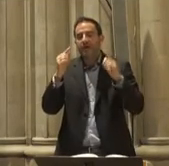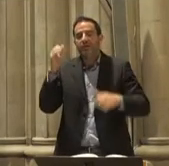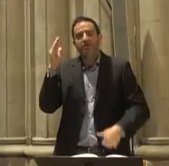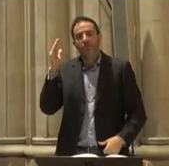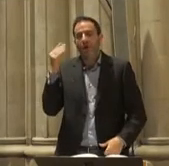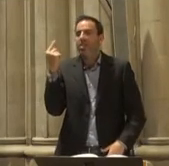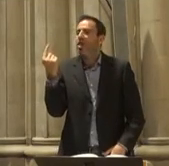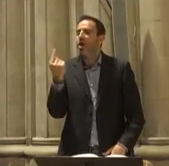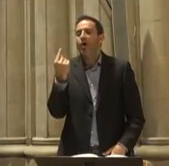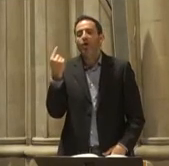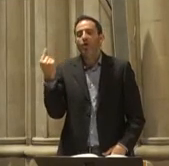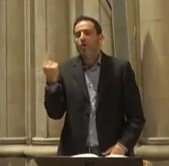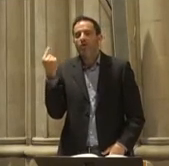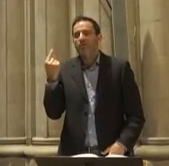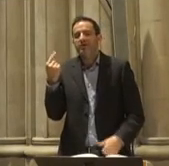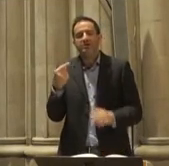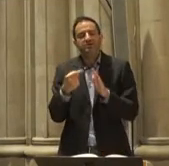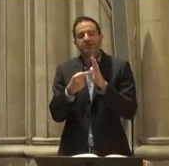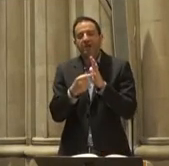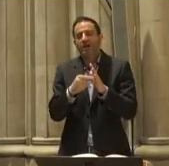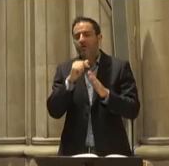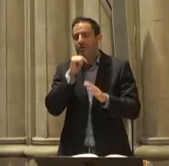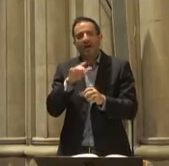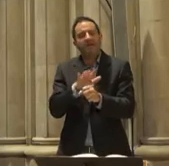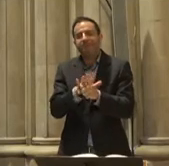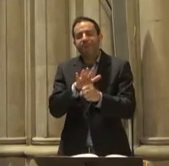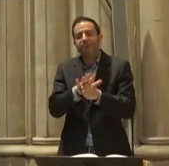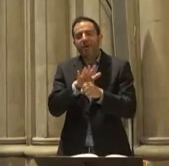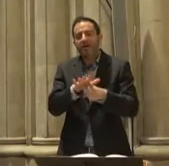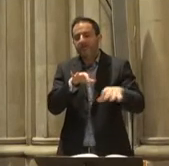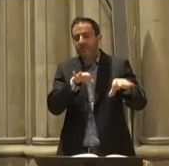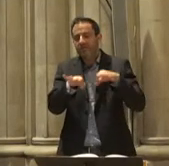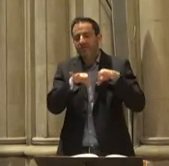always prove inadequate in describing.